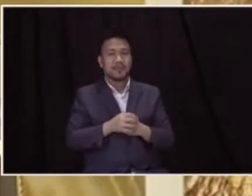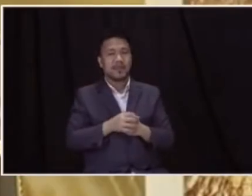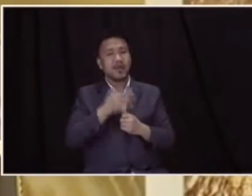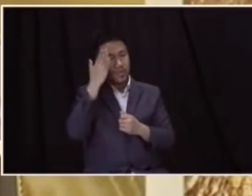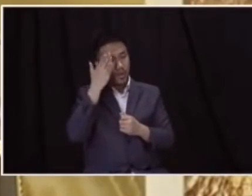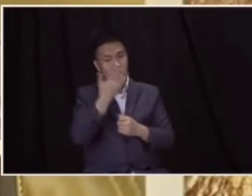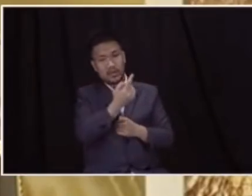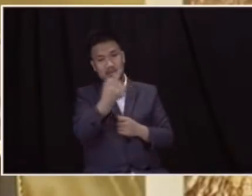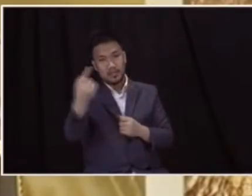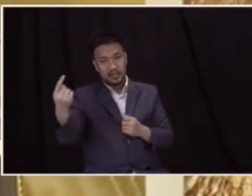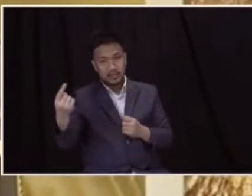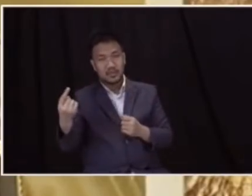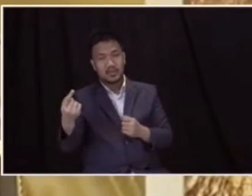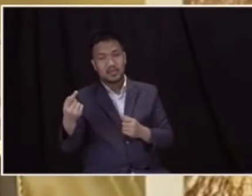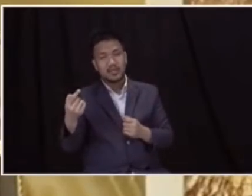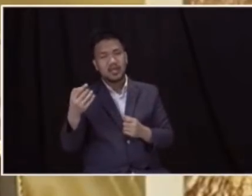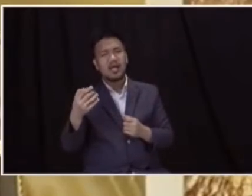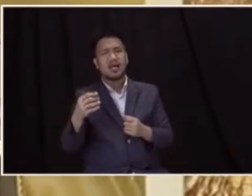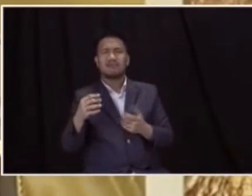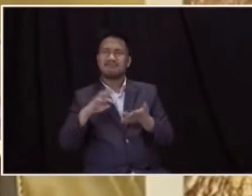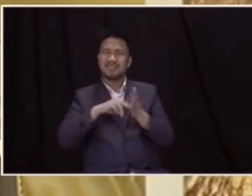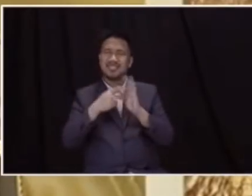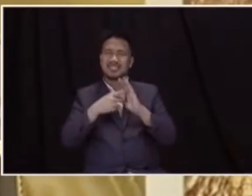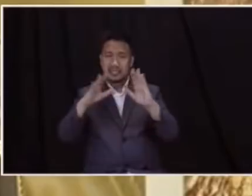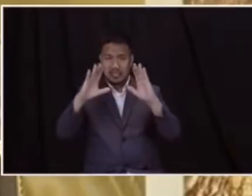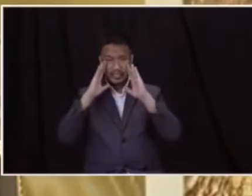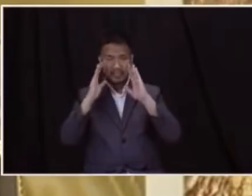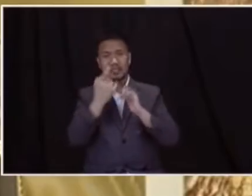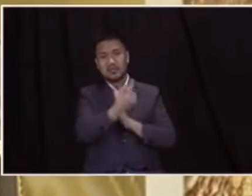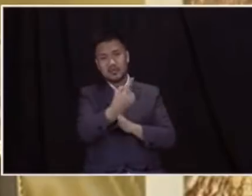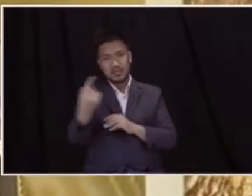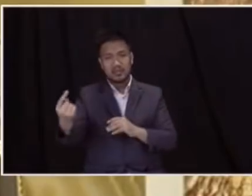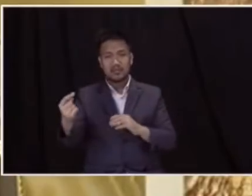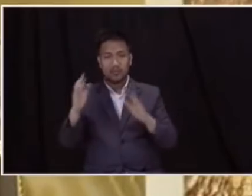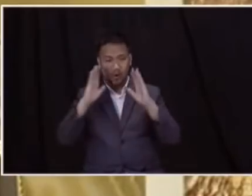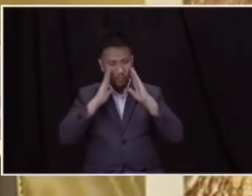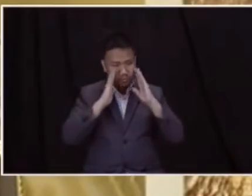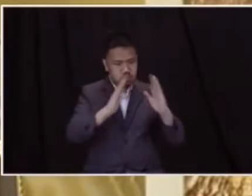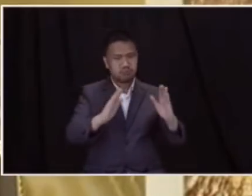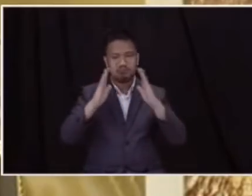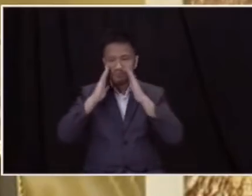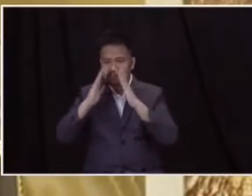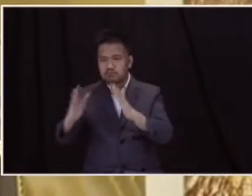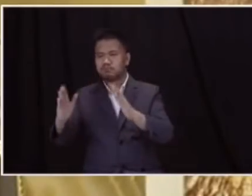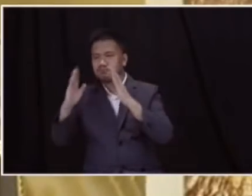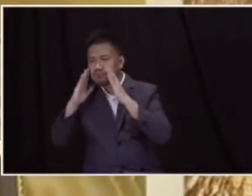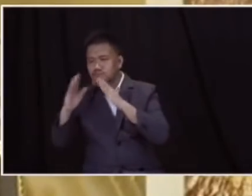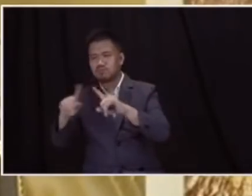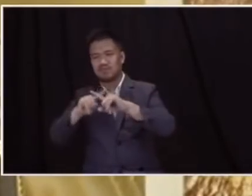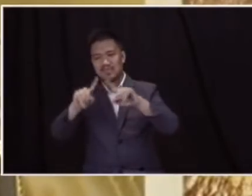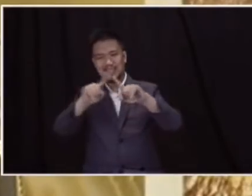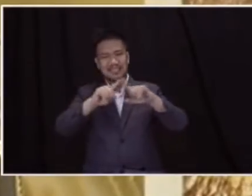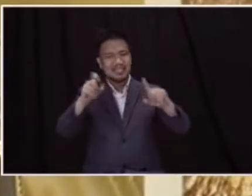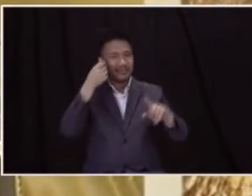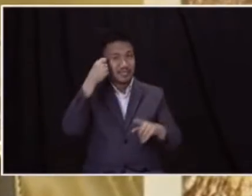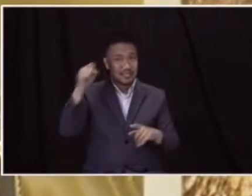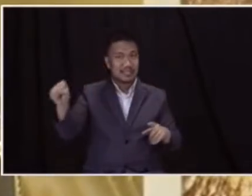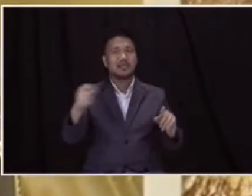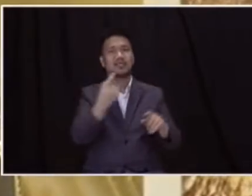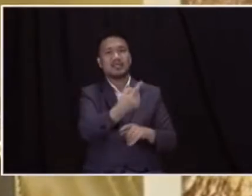Knowing them implies listening to them, paying attention to the distinctive sound of every